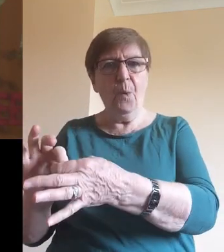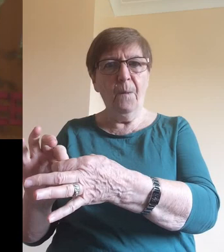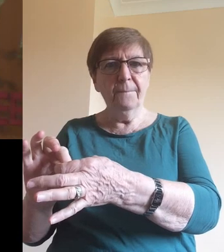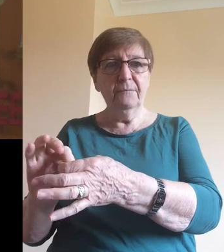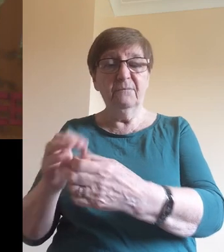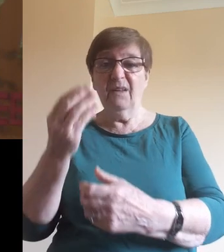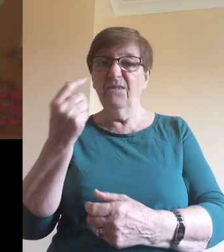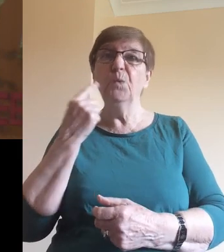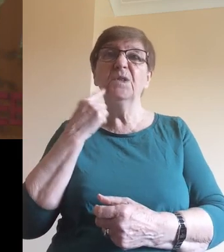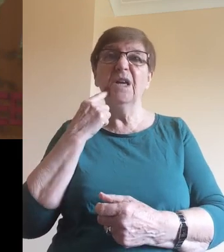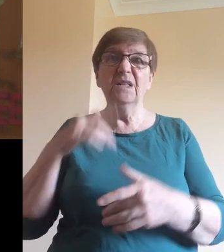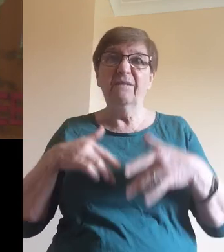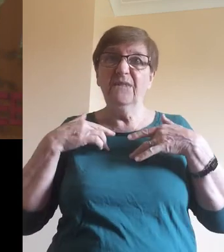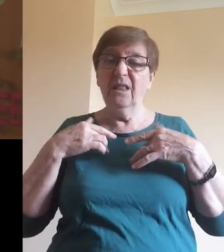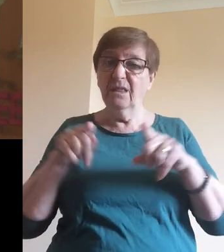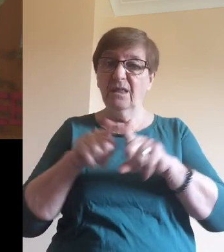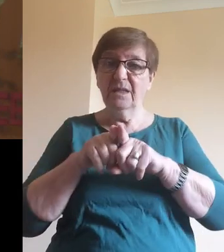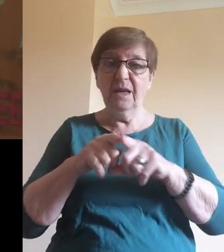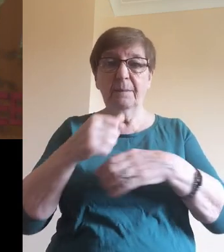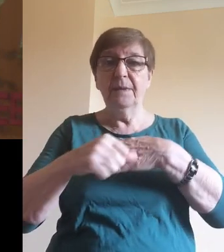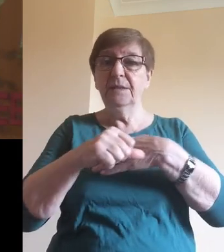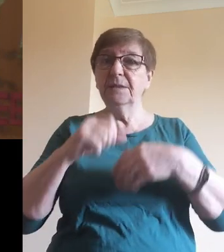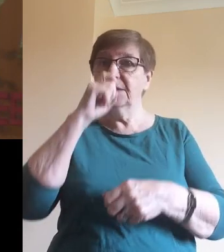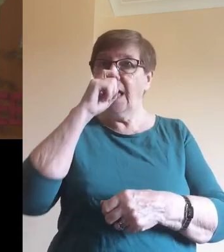few days might feel like Easter Saturday for many of us.